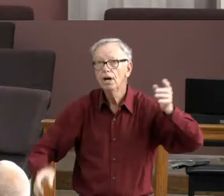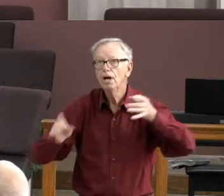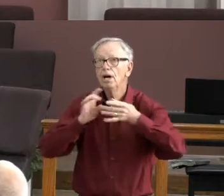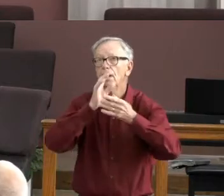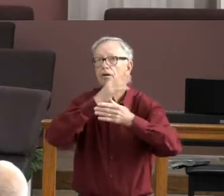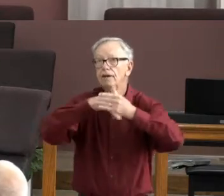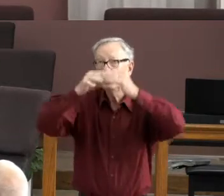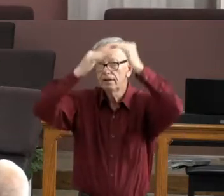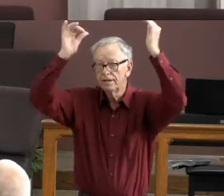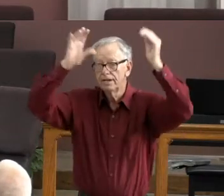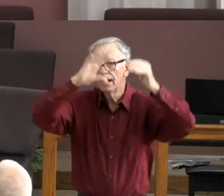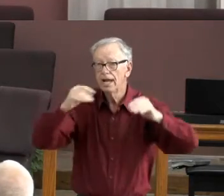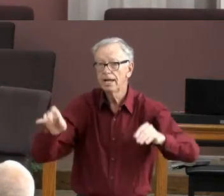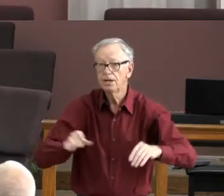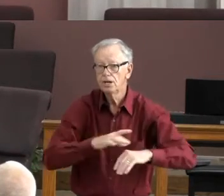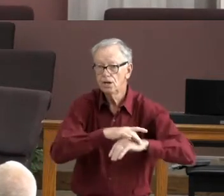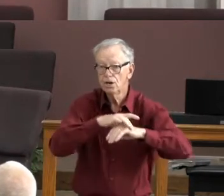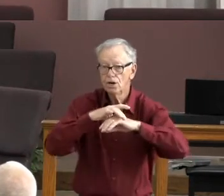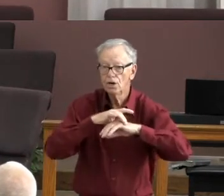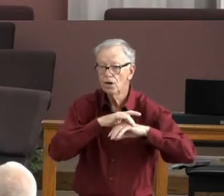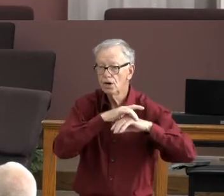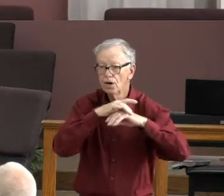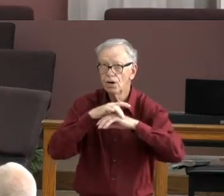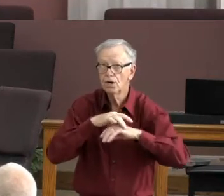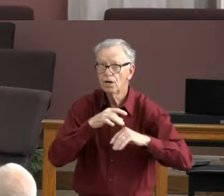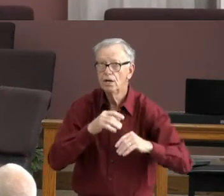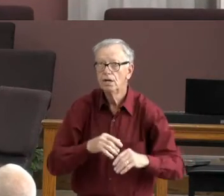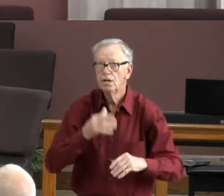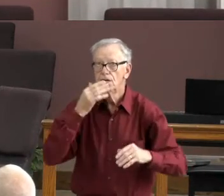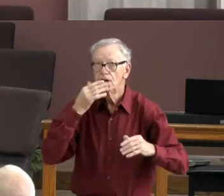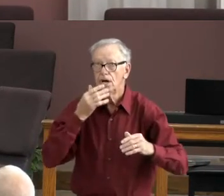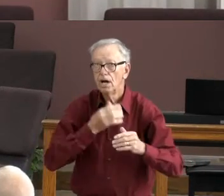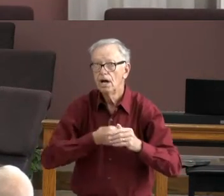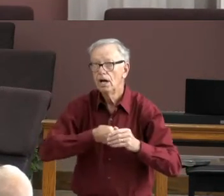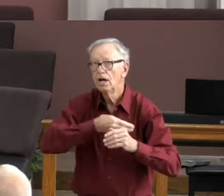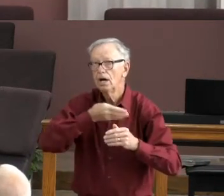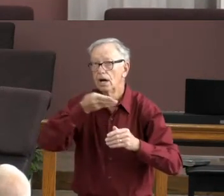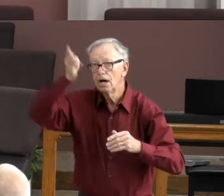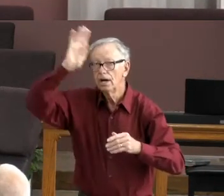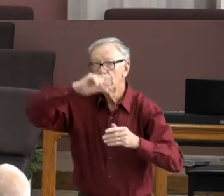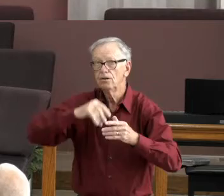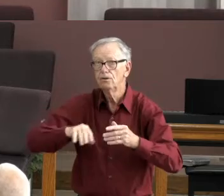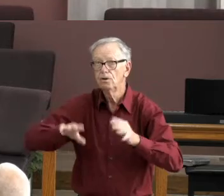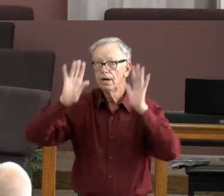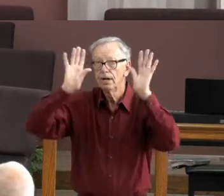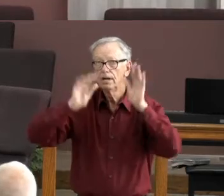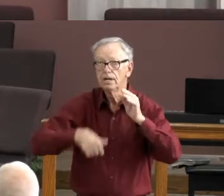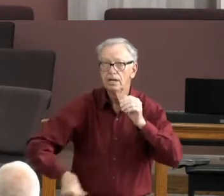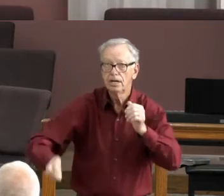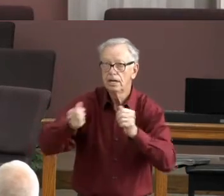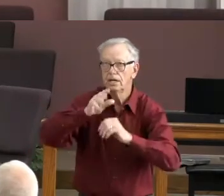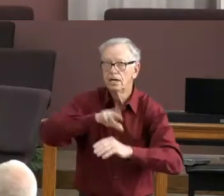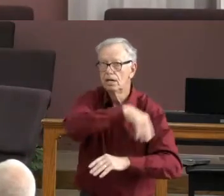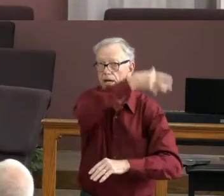Lord of heaven and earth. God of wonders beyond our